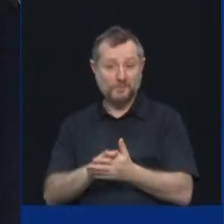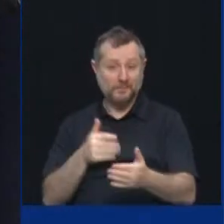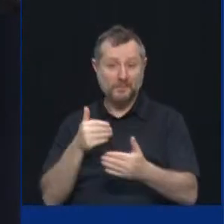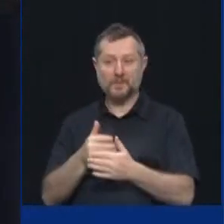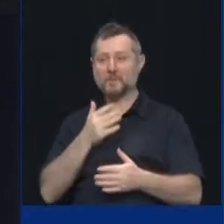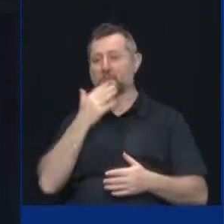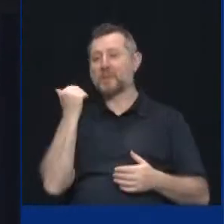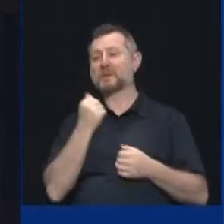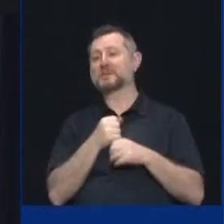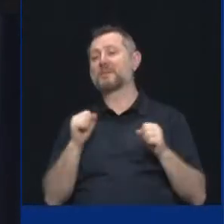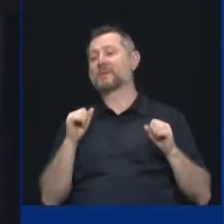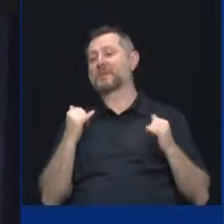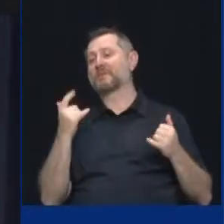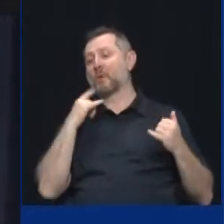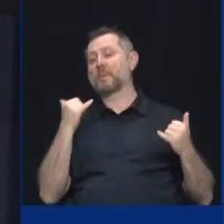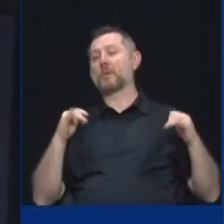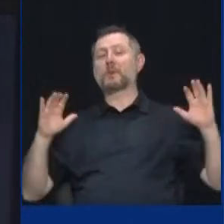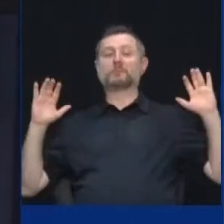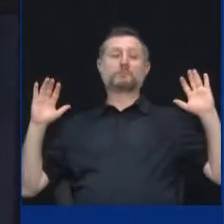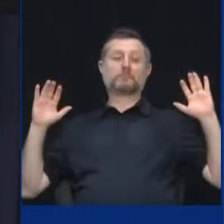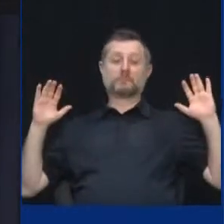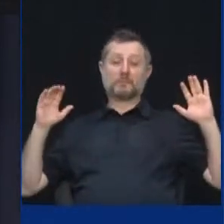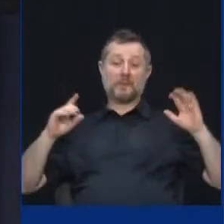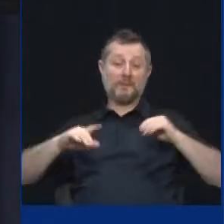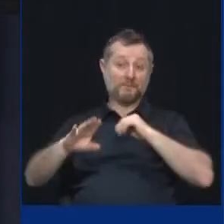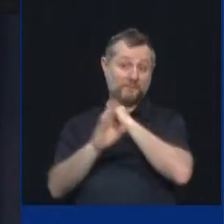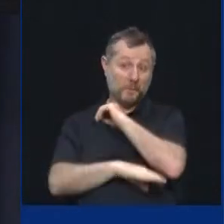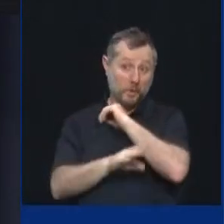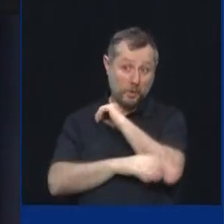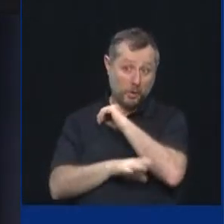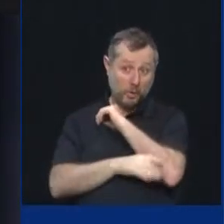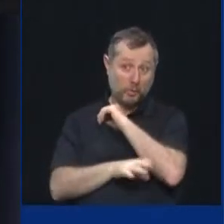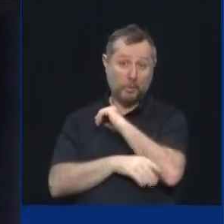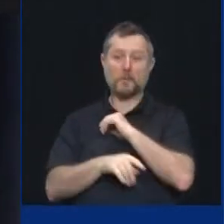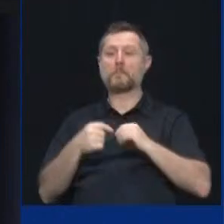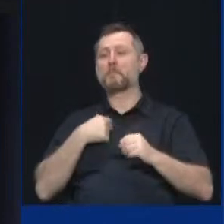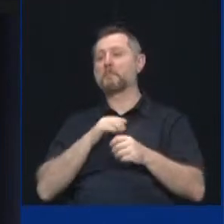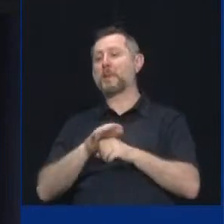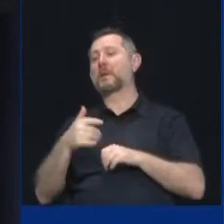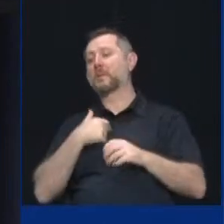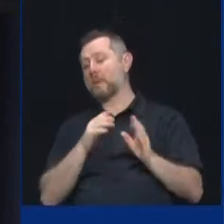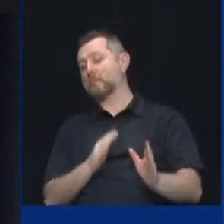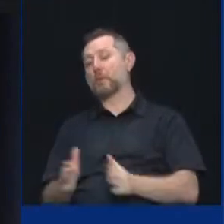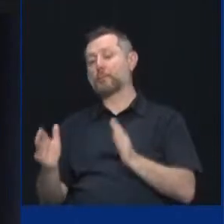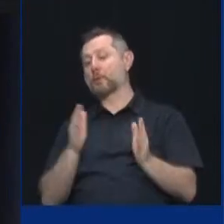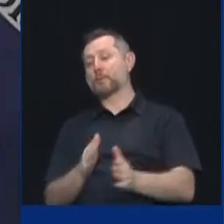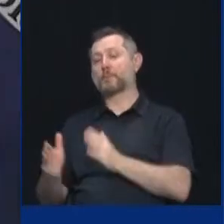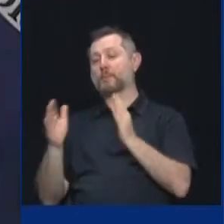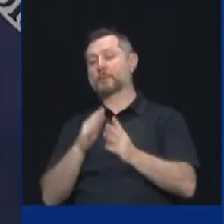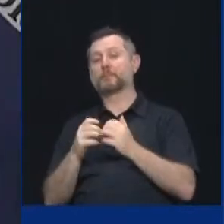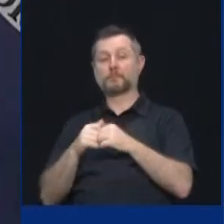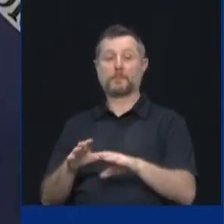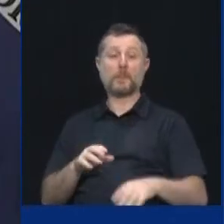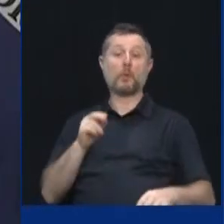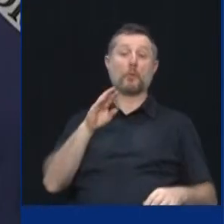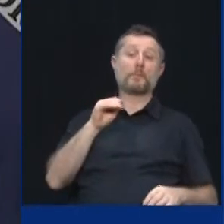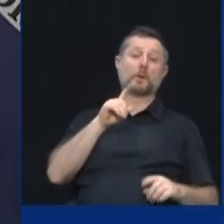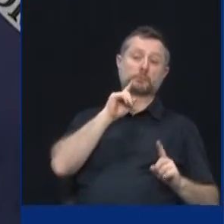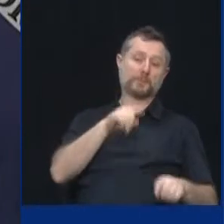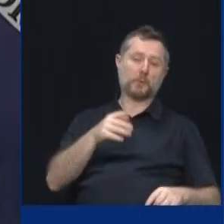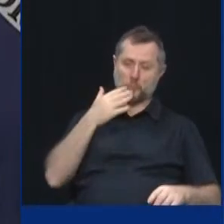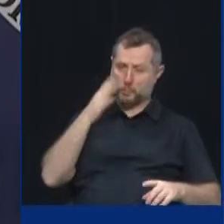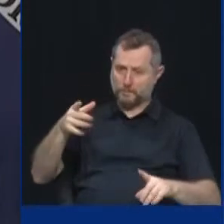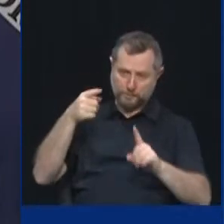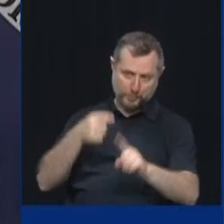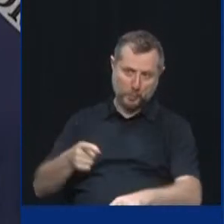masks on indoor for now, and then they can revisit going into the fall when there's more time to prepare. Yeah, that's a good point. That's one of the pegs